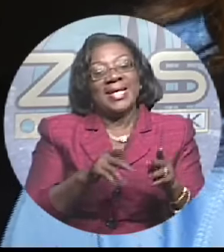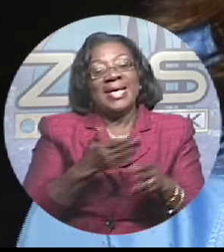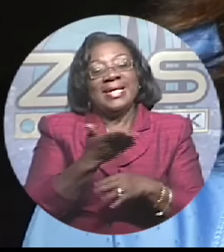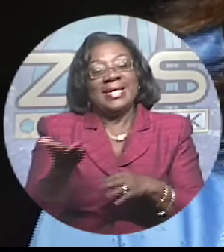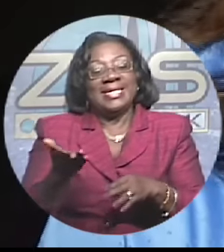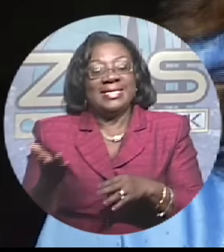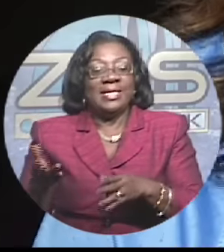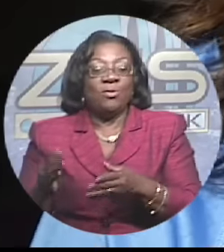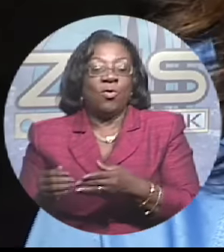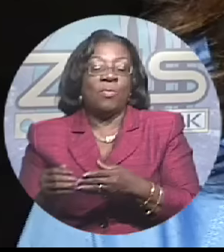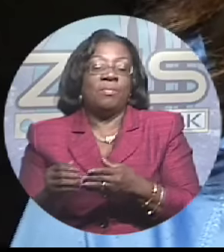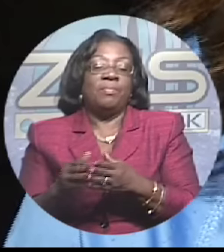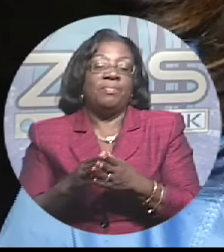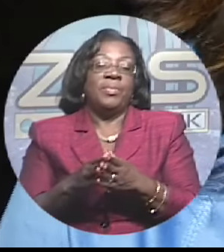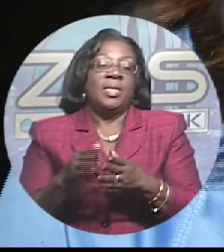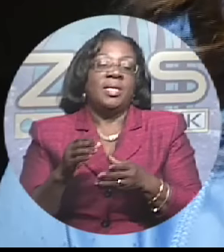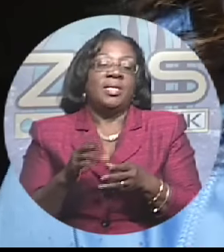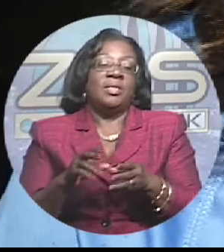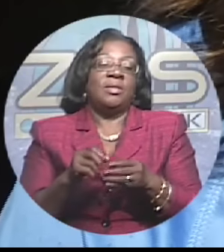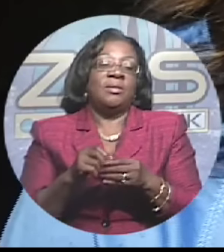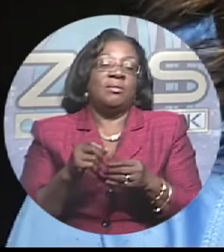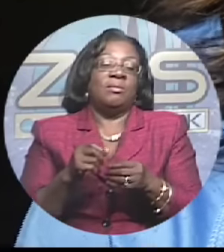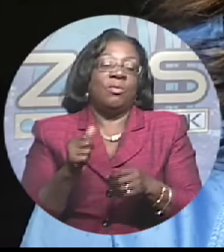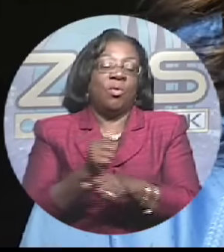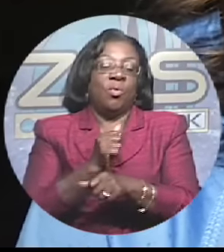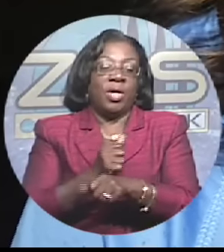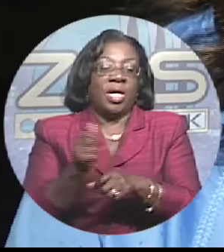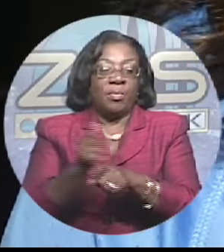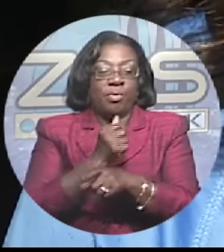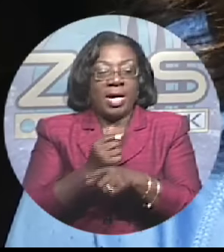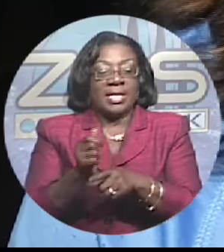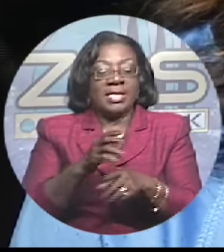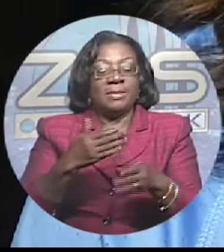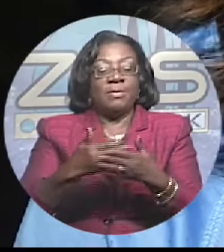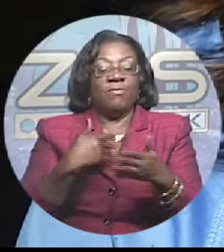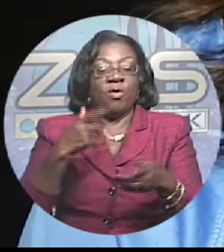room, you know, to things that you can work on before you